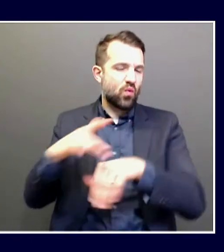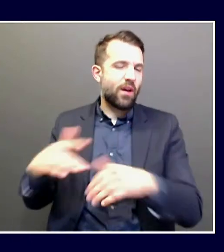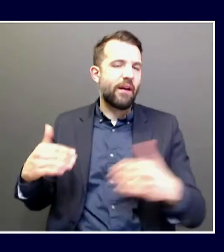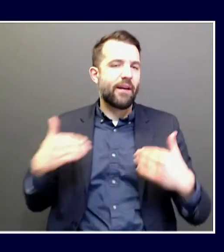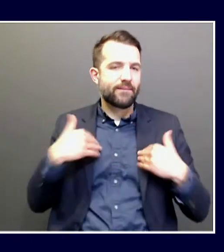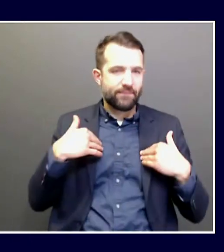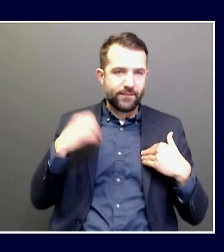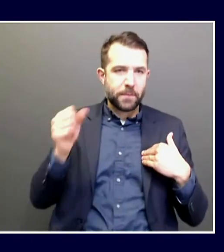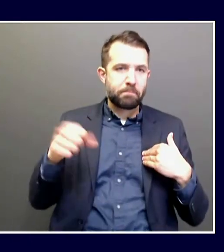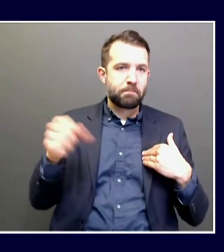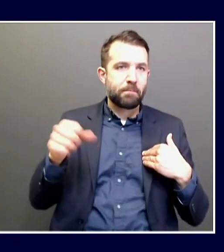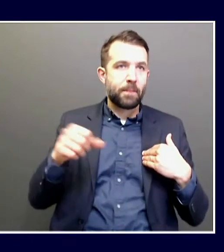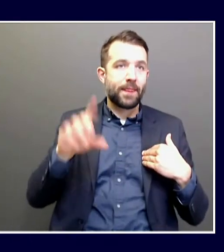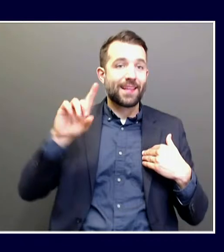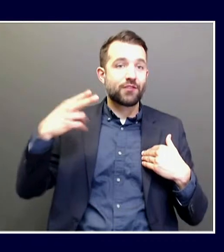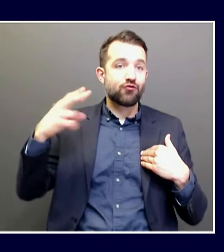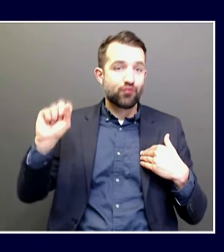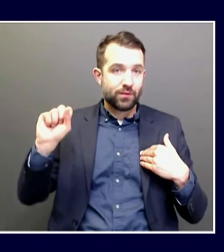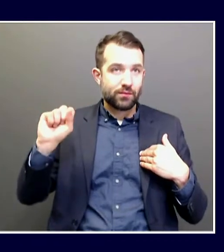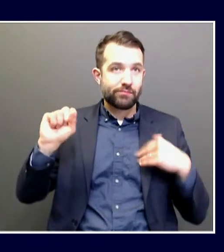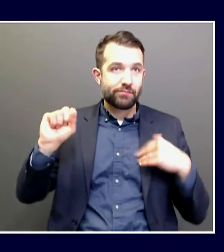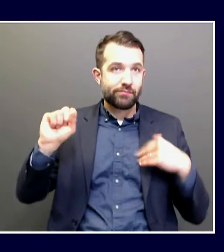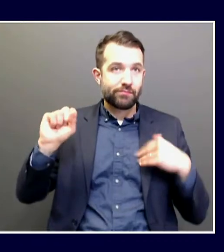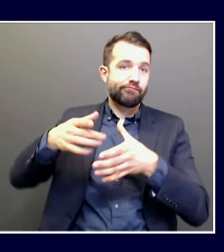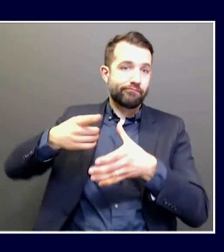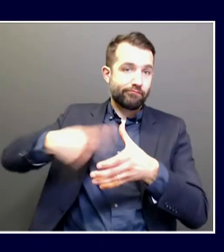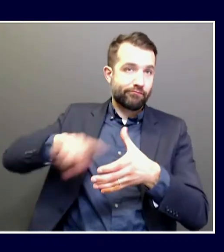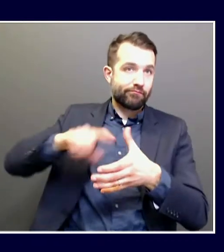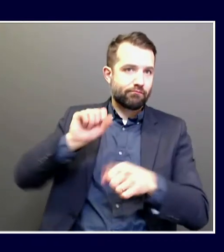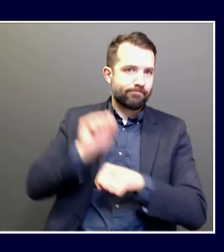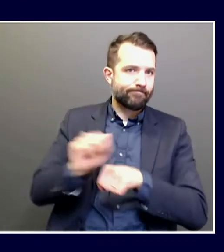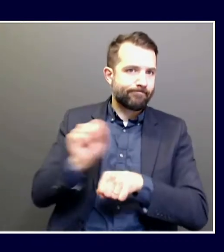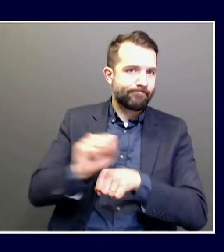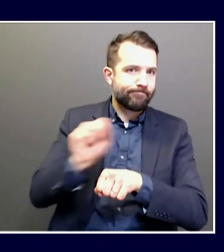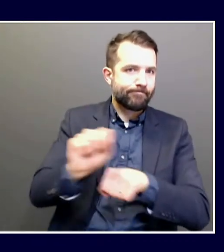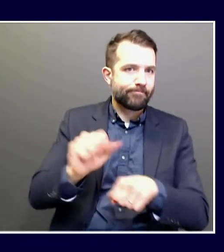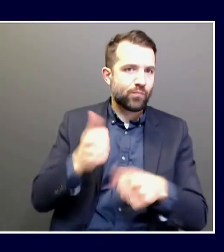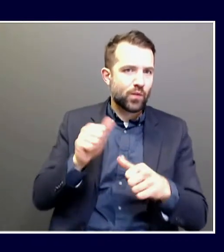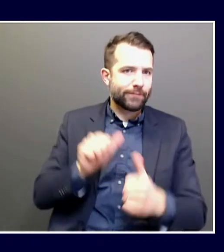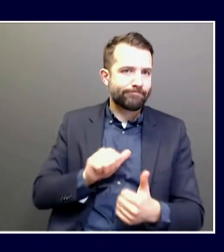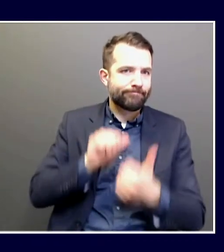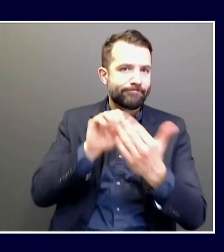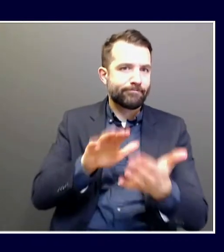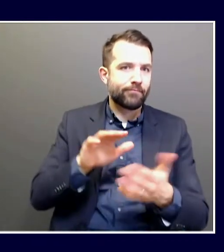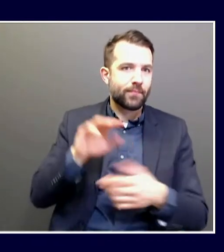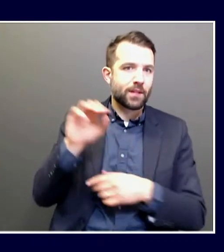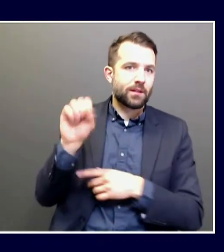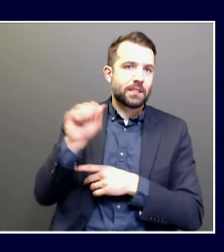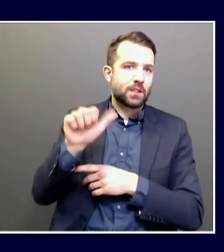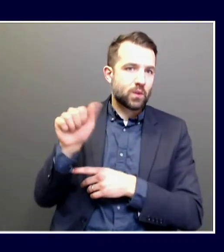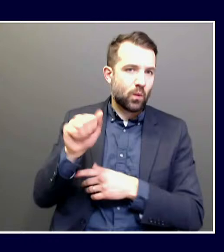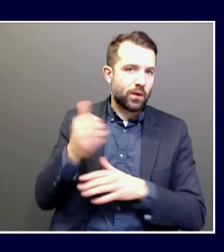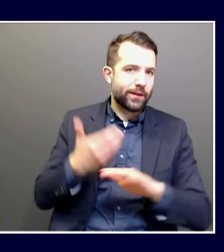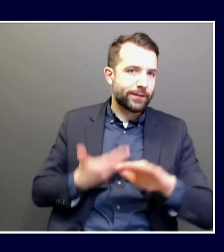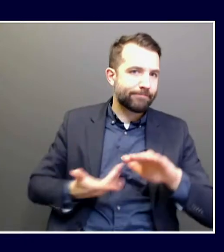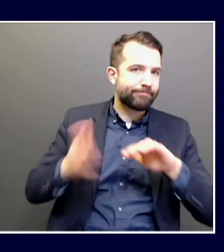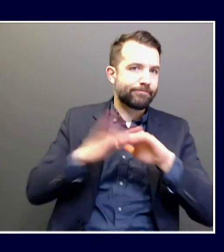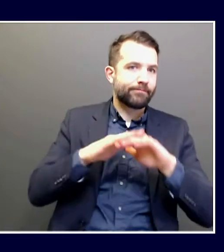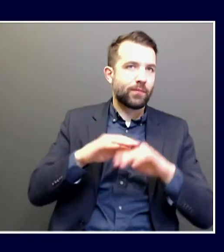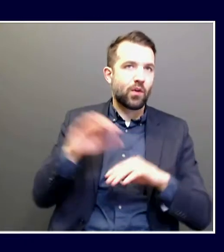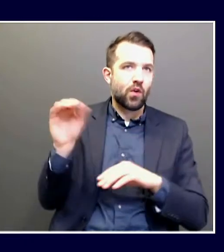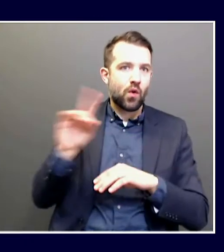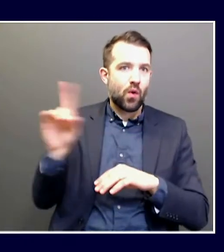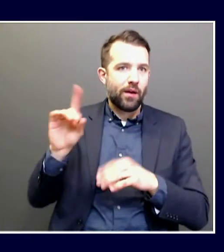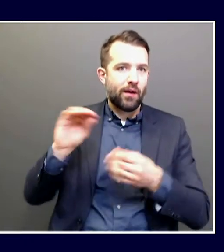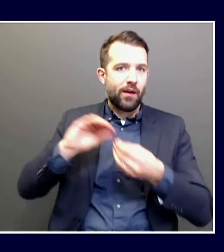been an incredibly sad increase in substance use disorders in Maine and overdose deaths. We've launched an options program